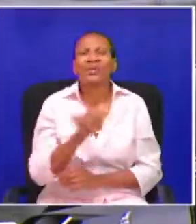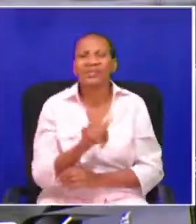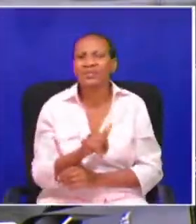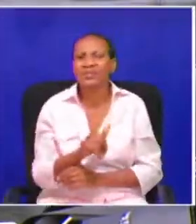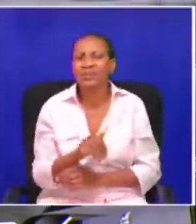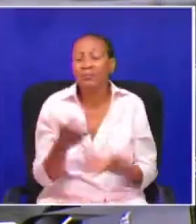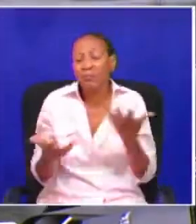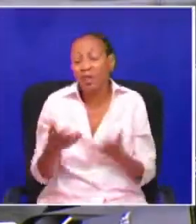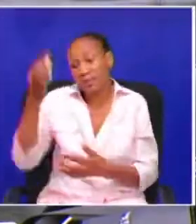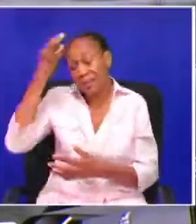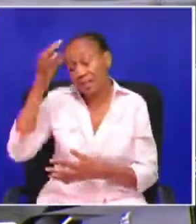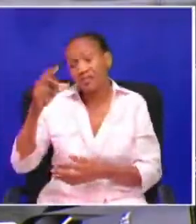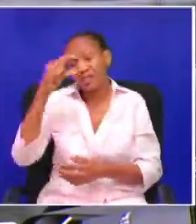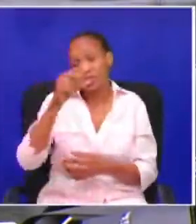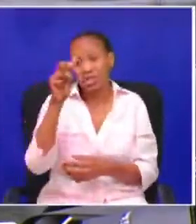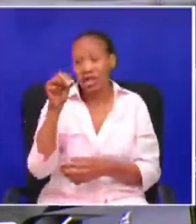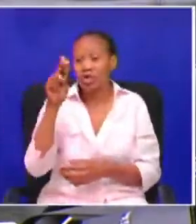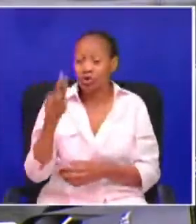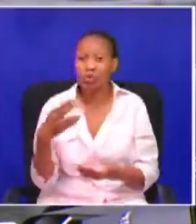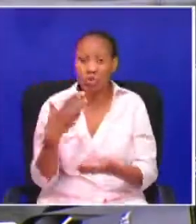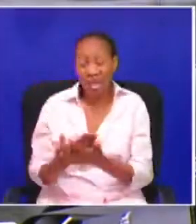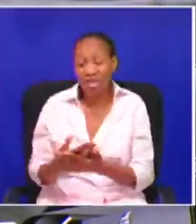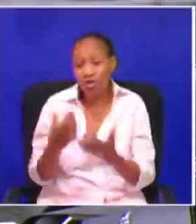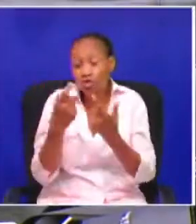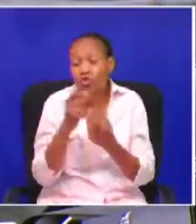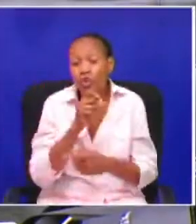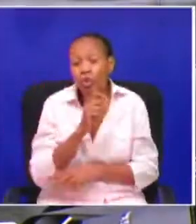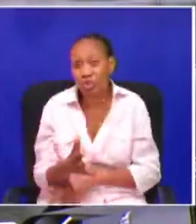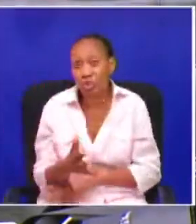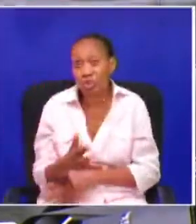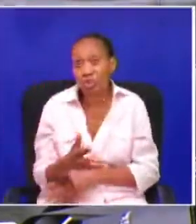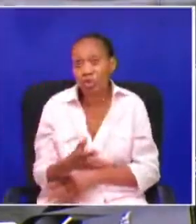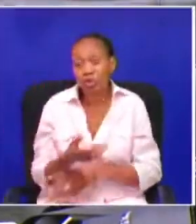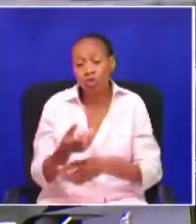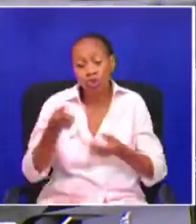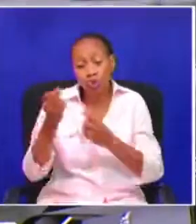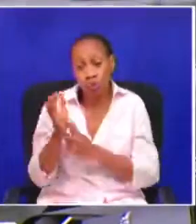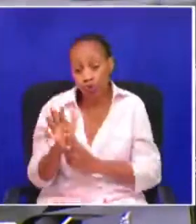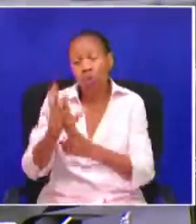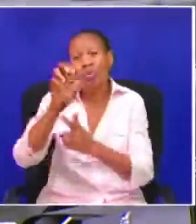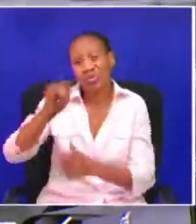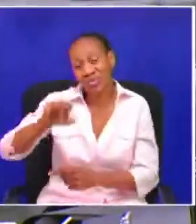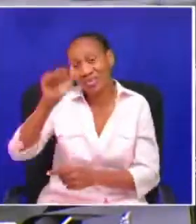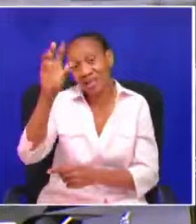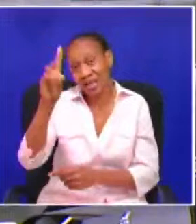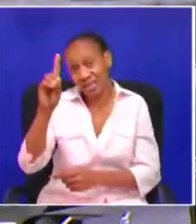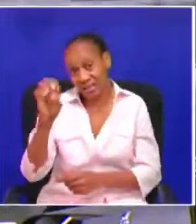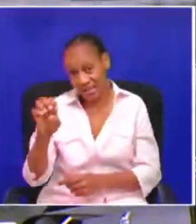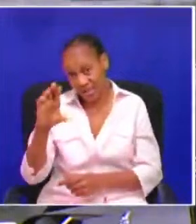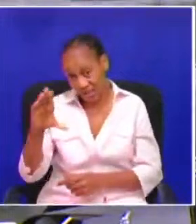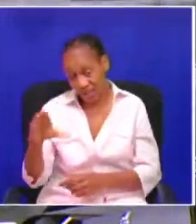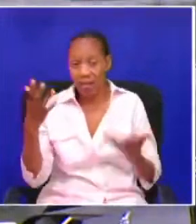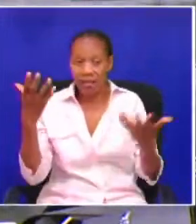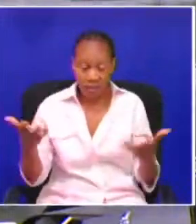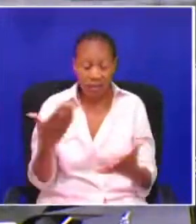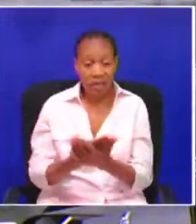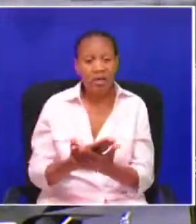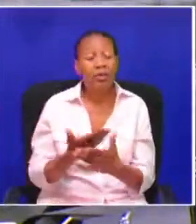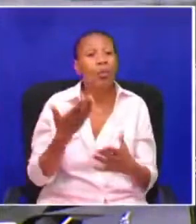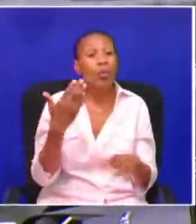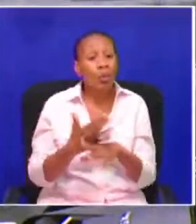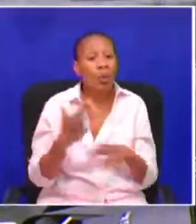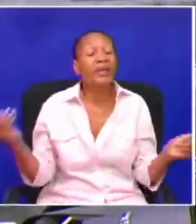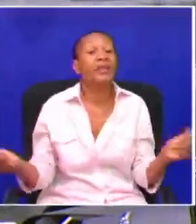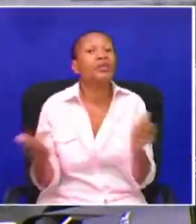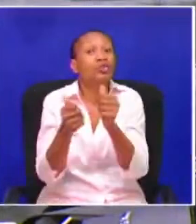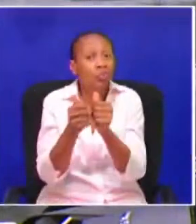Government of National Unity pursuing through SADC frameworks to enhance joint border management,